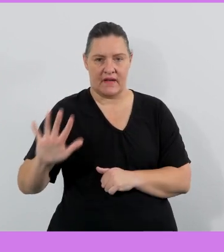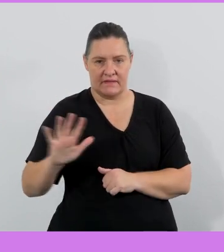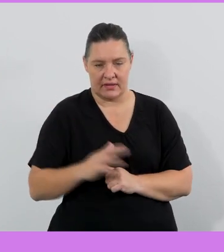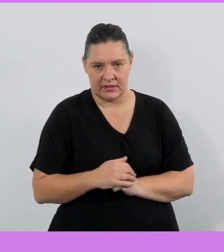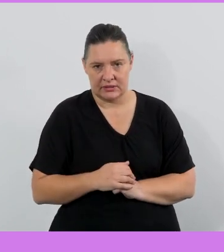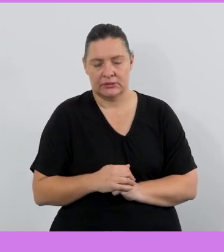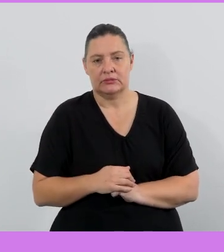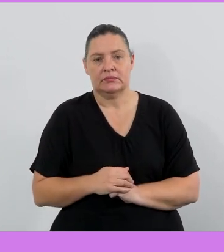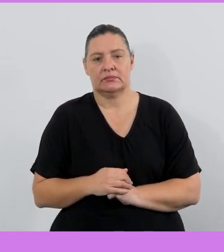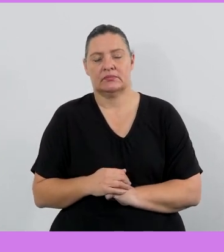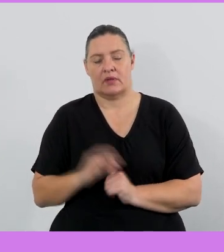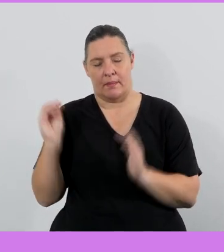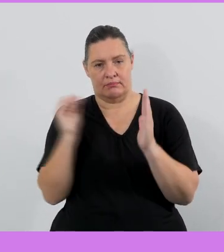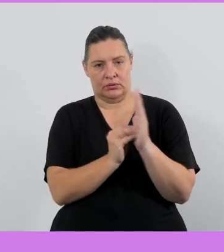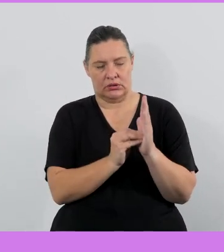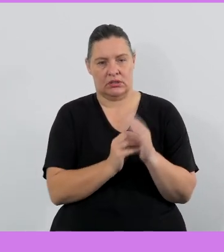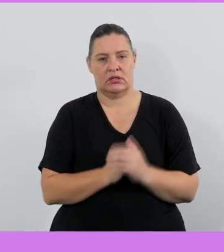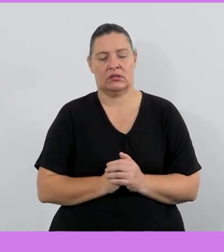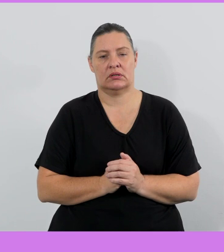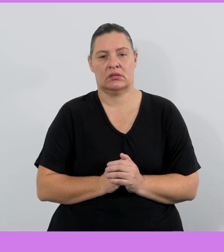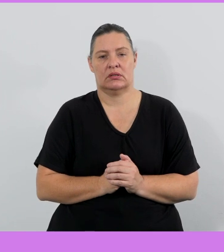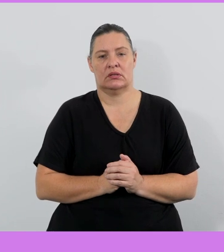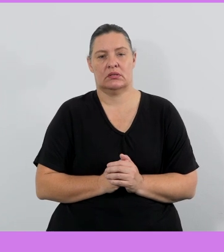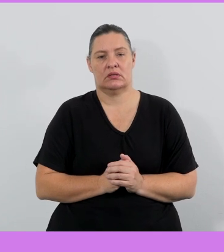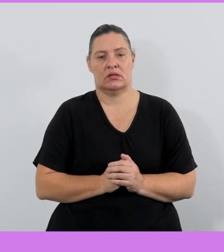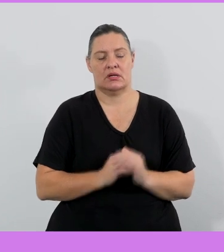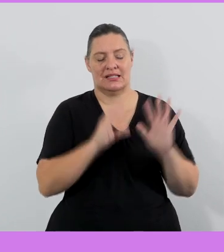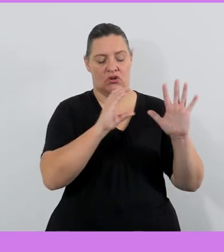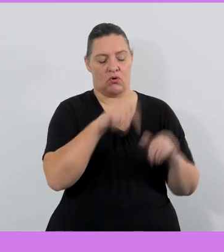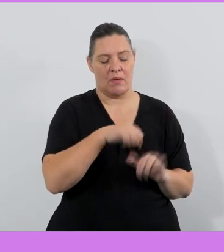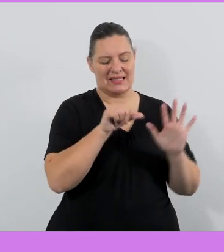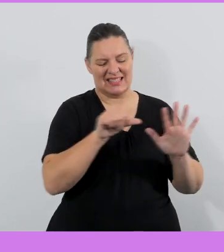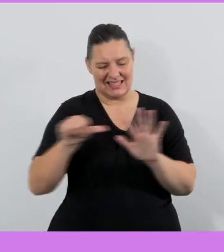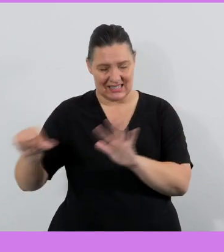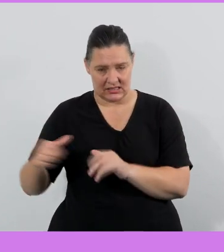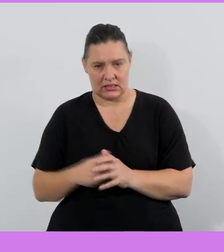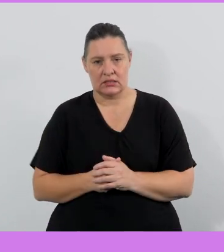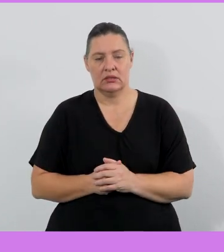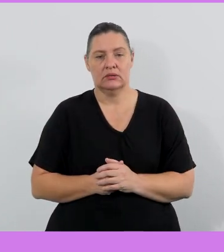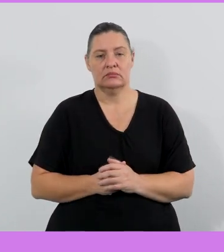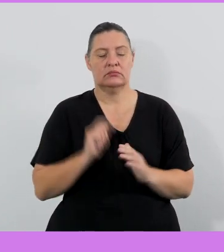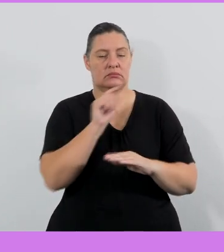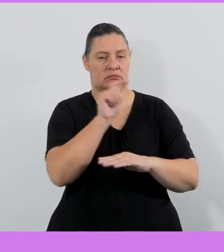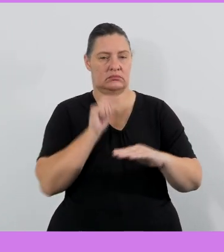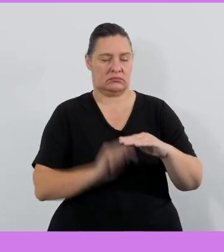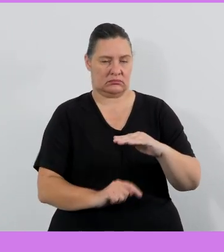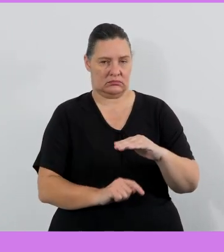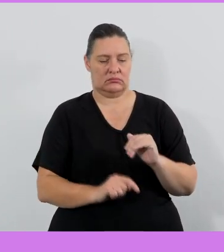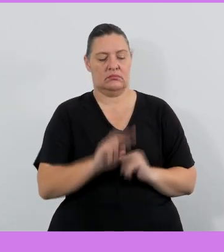28.3495. So let me quickly type that in. So it's going to be 0.66666 divided